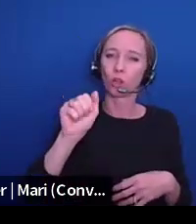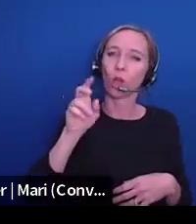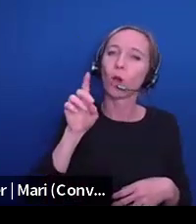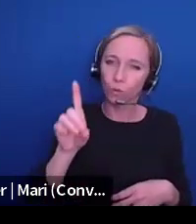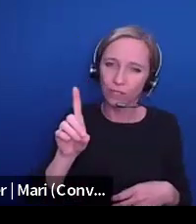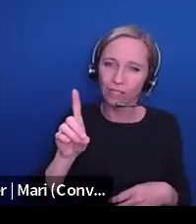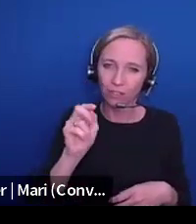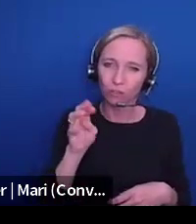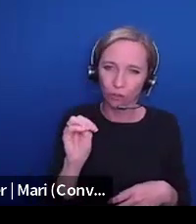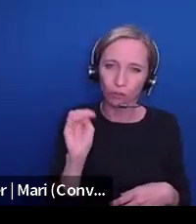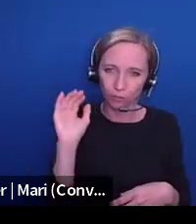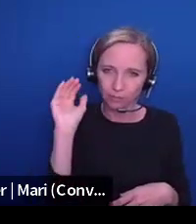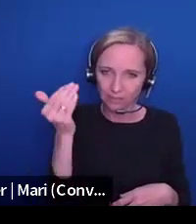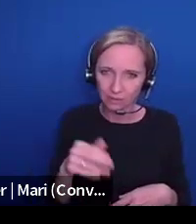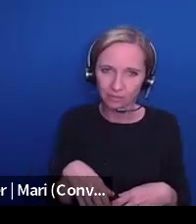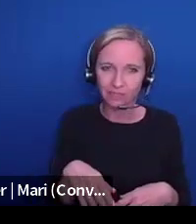term, and also more